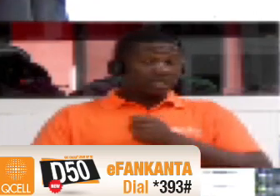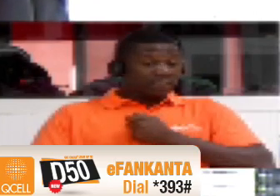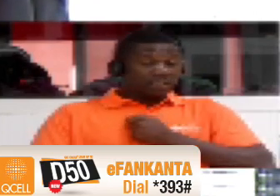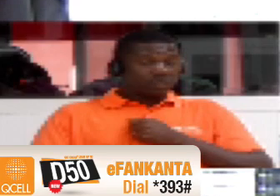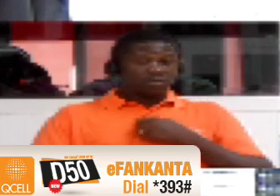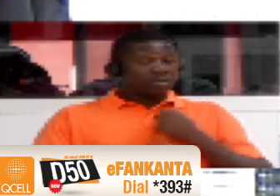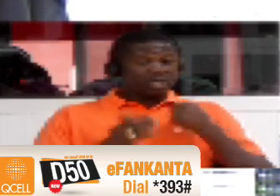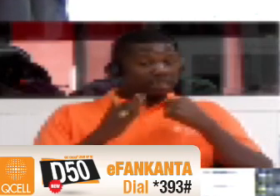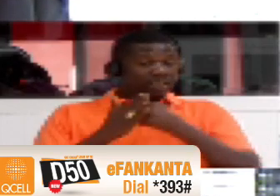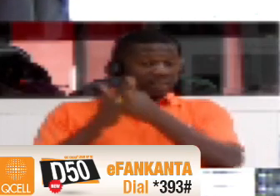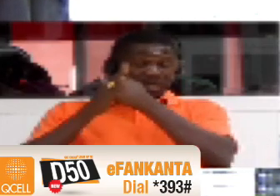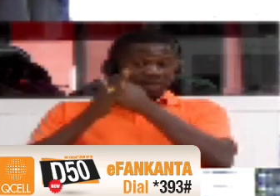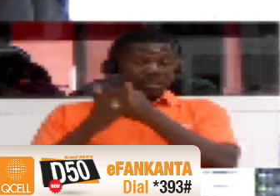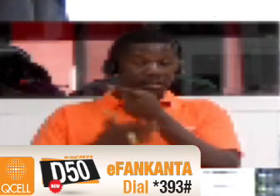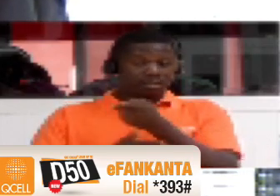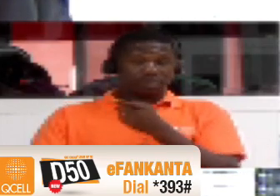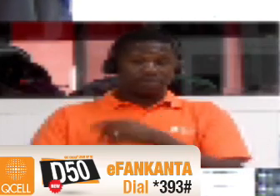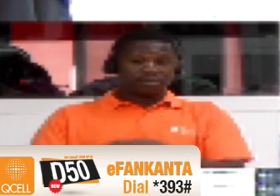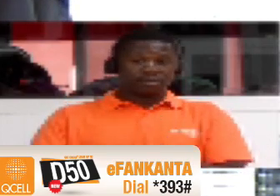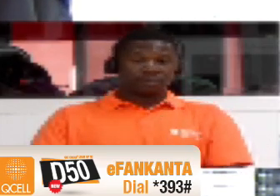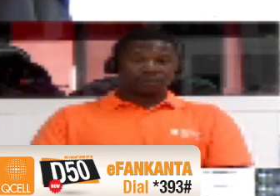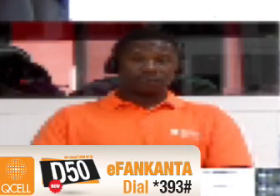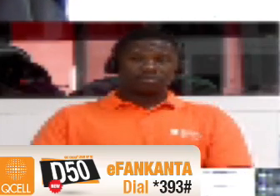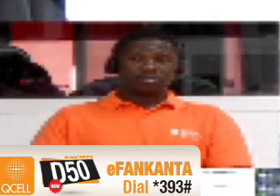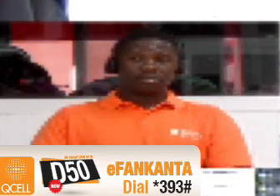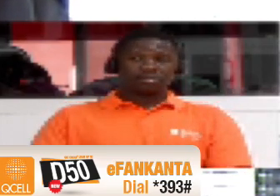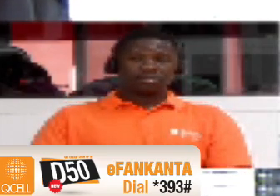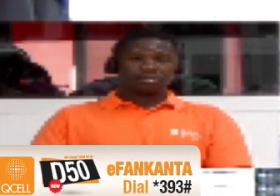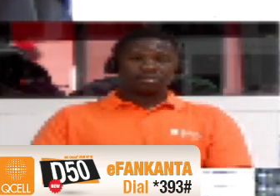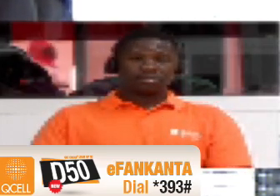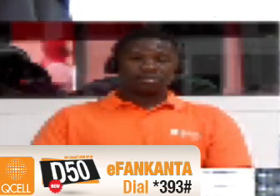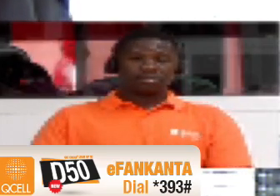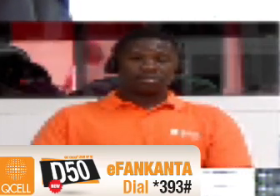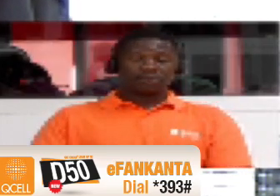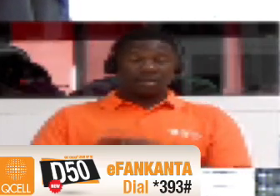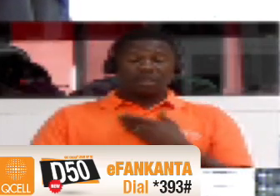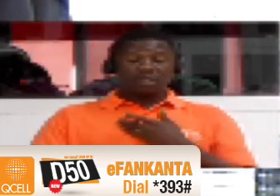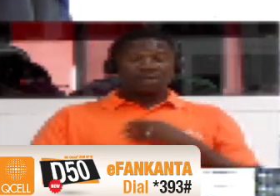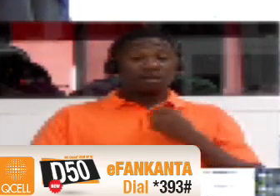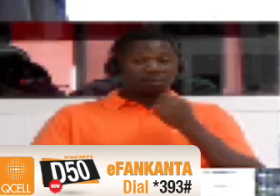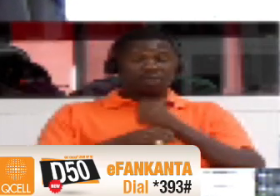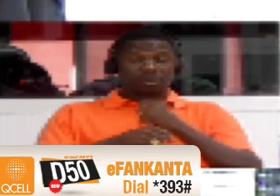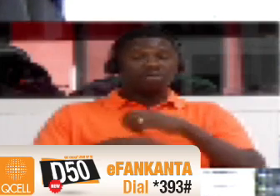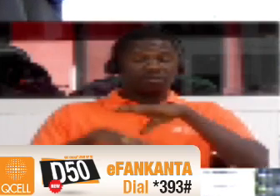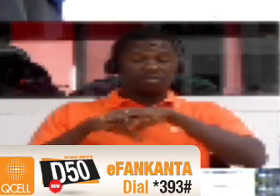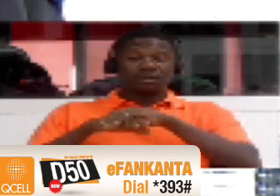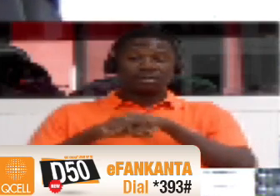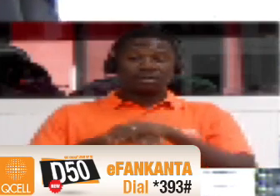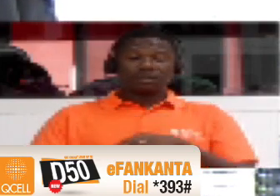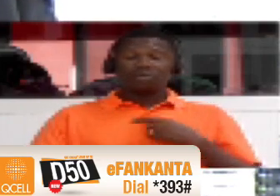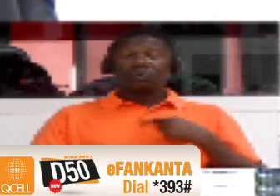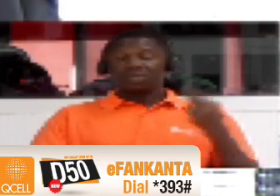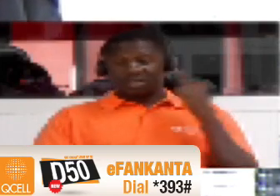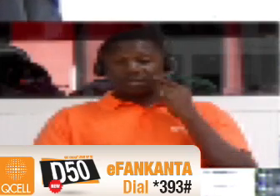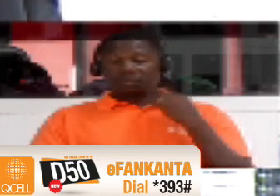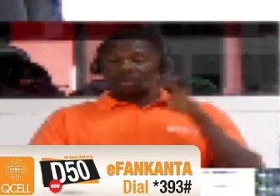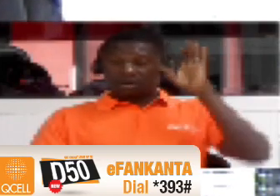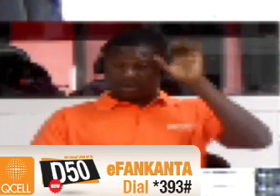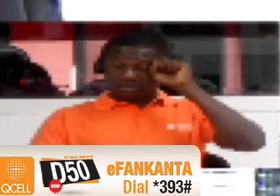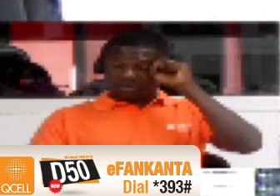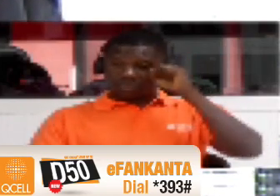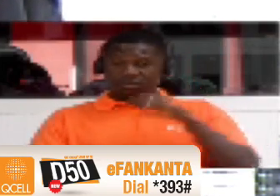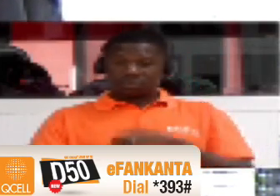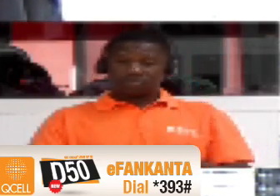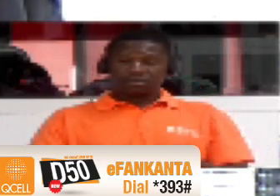brave enough to confront him. Anata ken terote je. And he eventually became our friend. Olungole ngalong. And that was the day I got to know